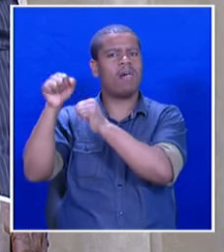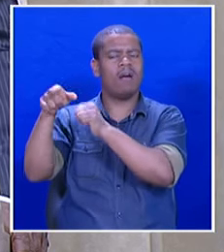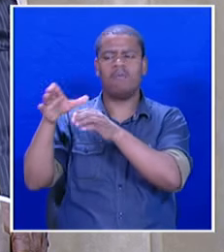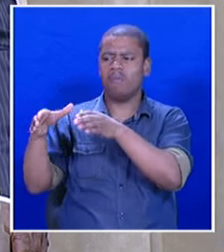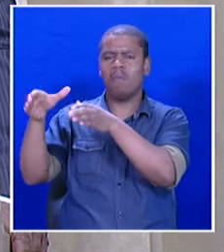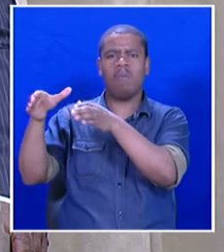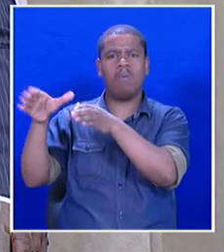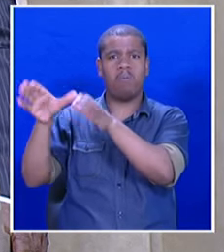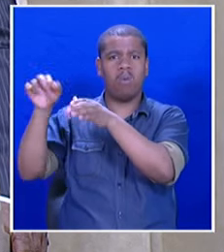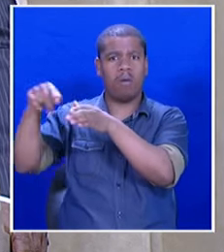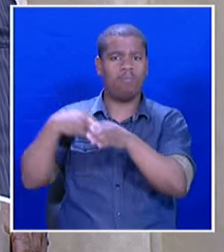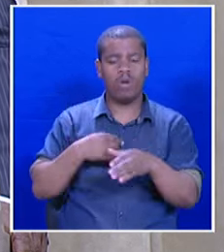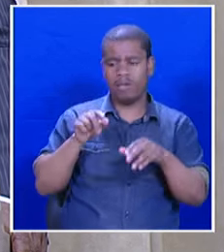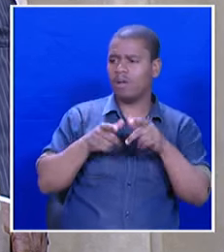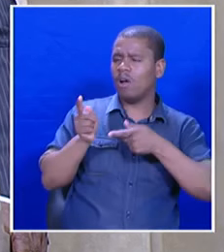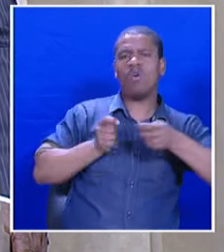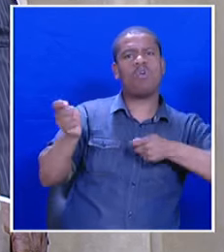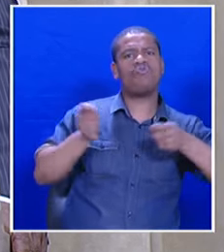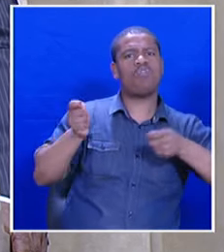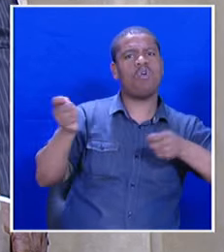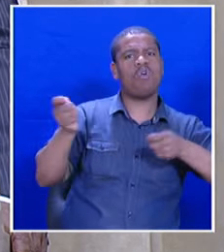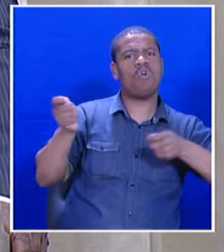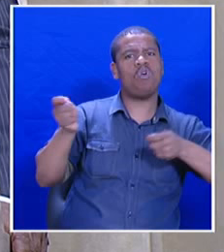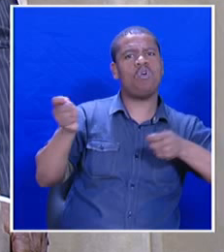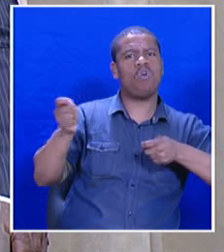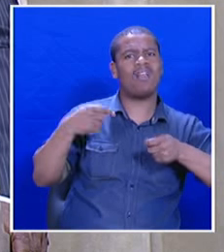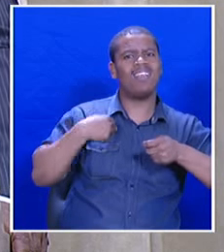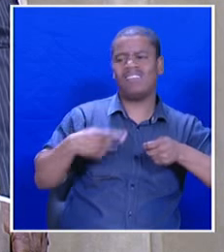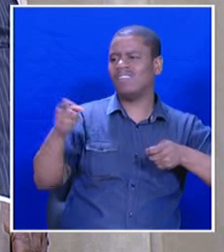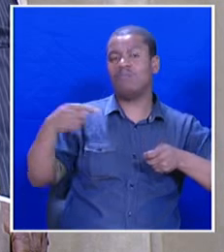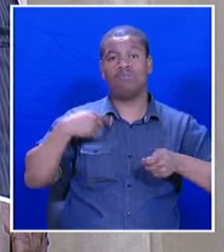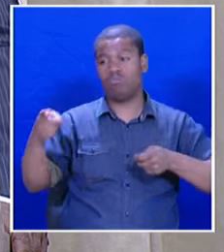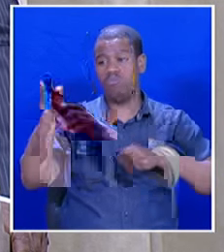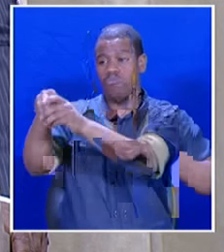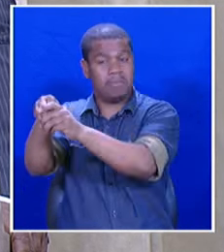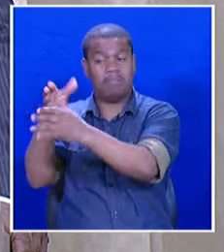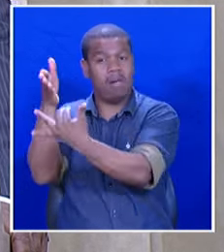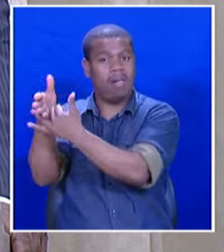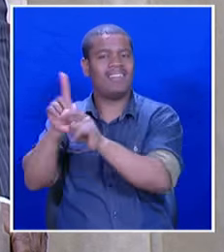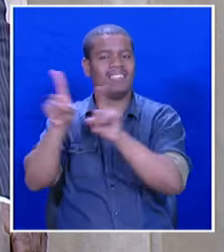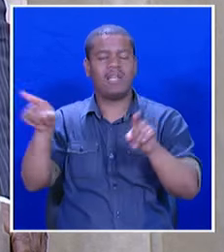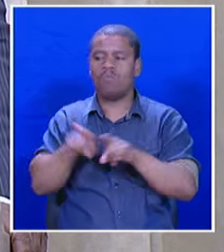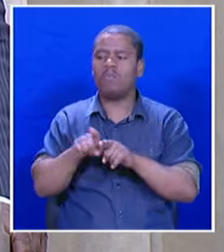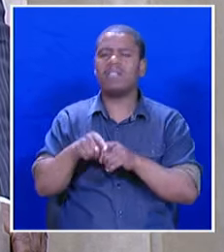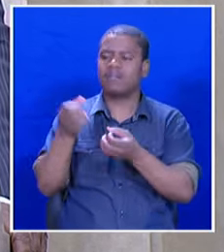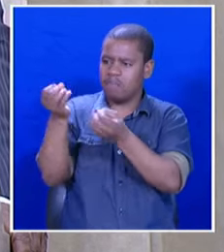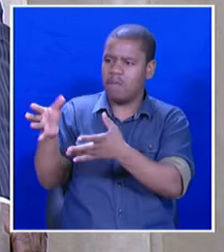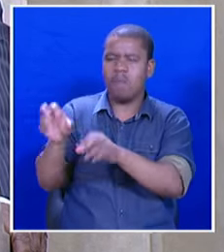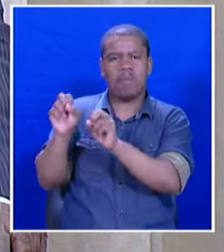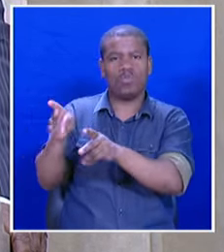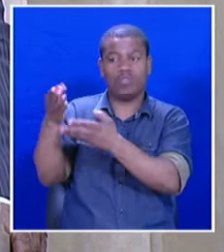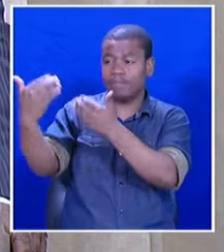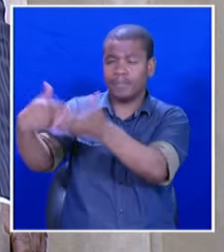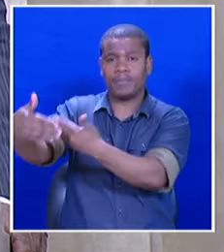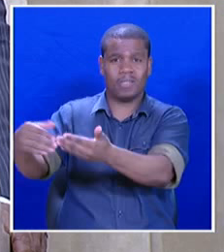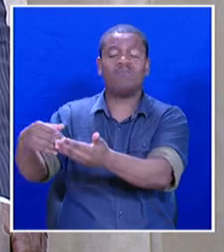There are quite a number of structures, including Treasury, that are deeply involved in that whole process,